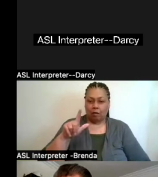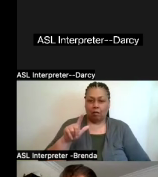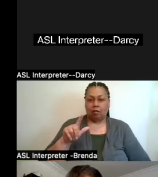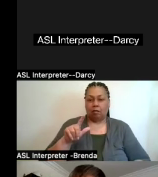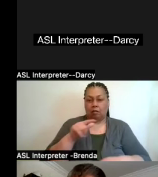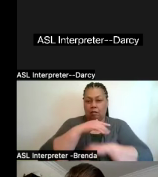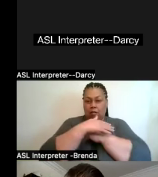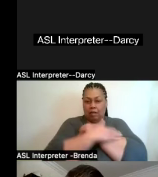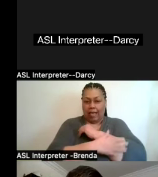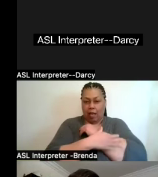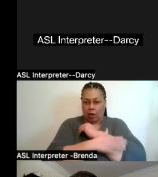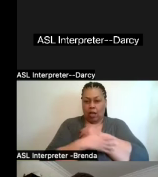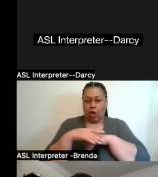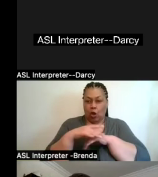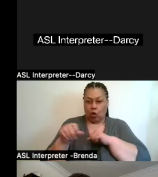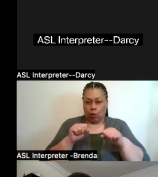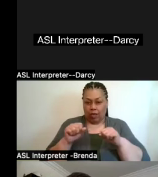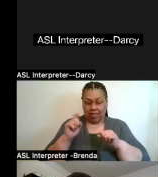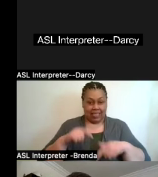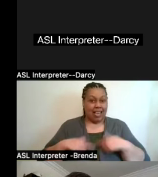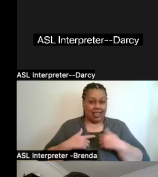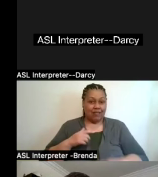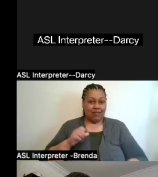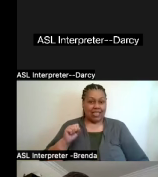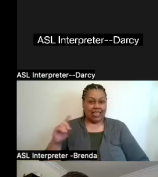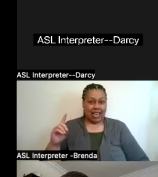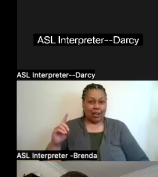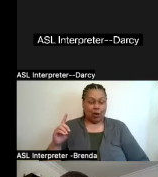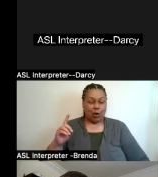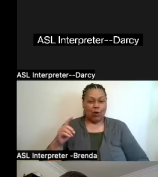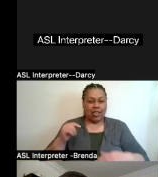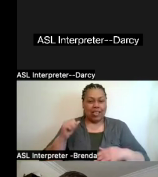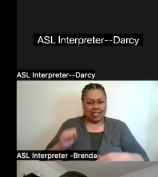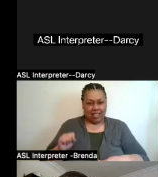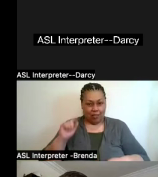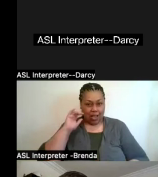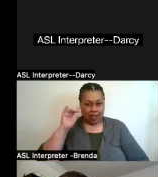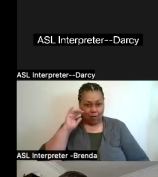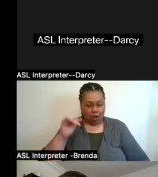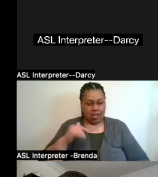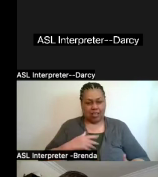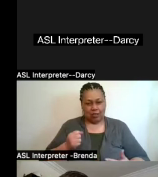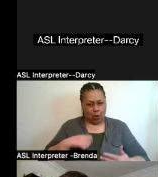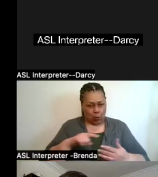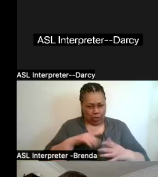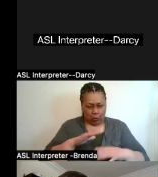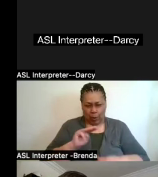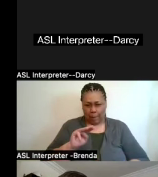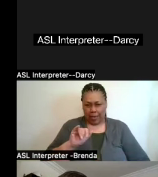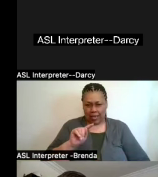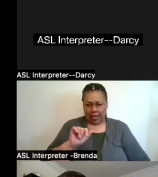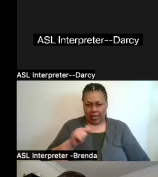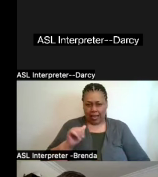earthquakes because I live in San Diego and I'm the Southern California lead planner. So we do mitigation to make sure